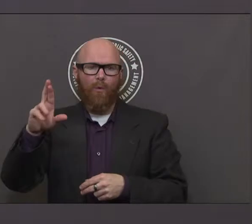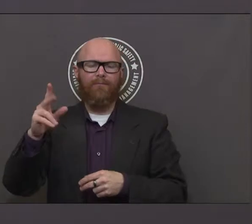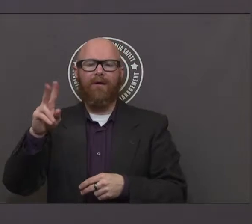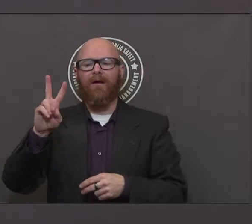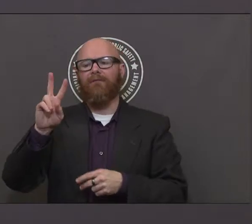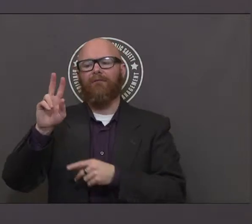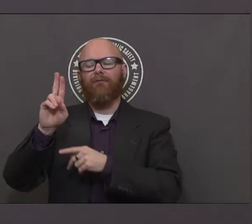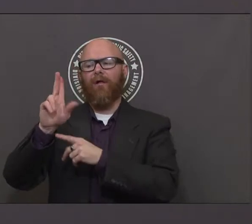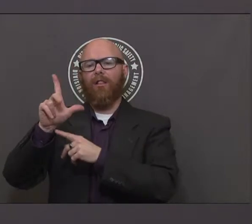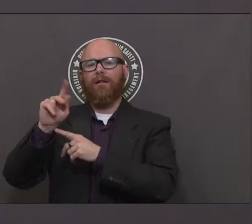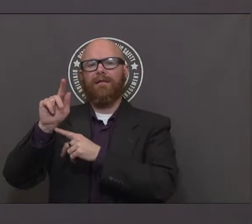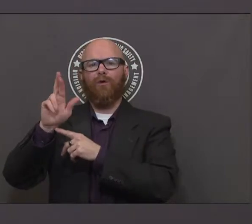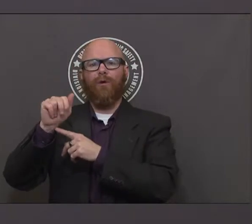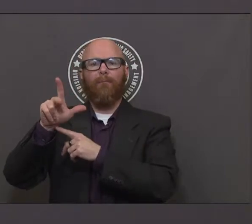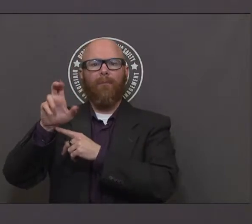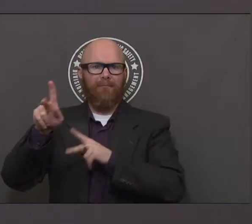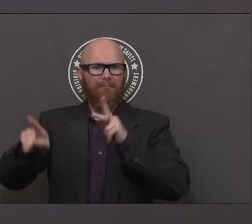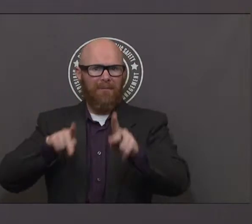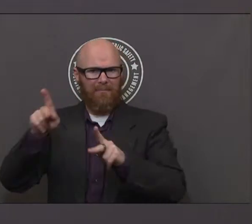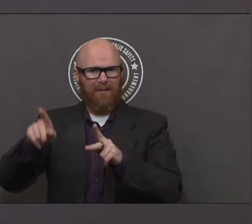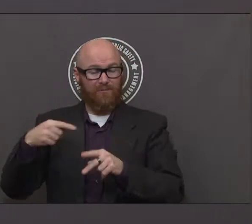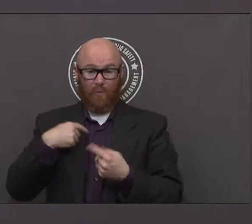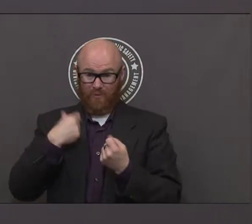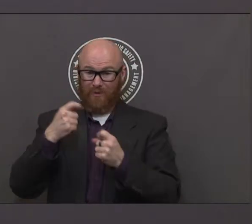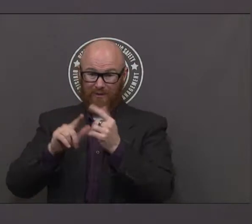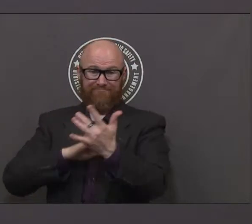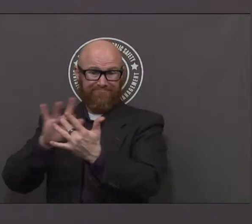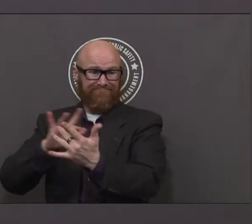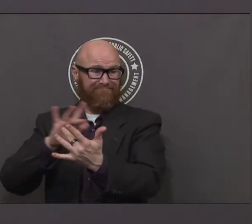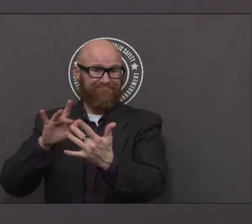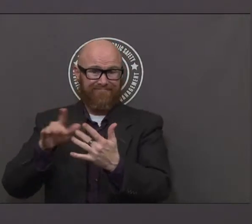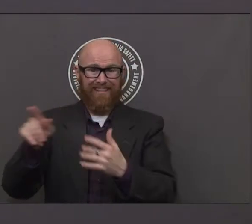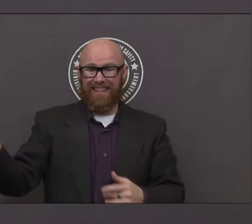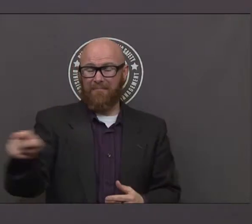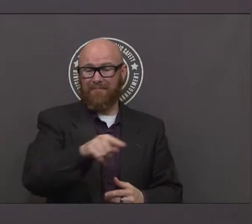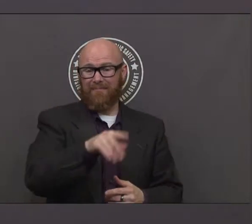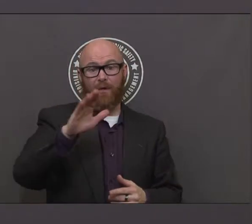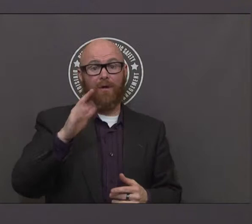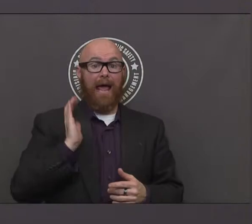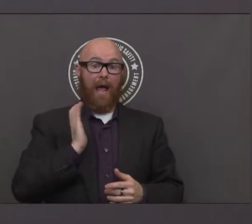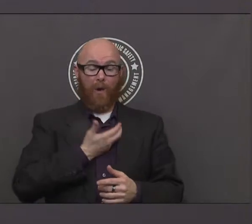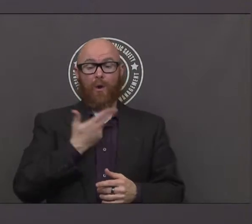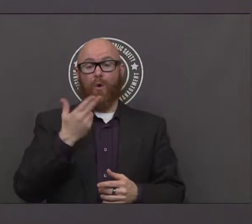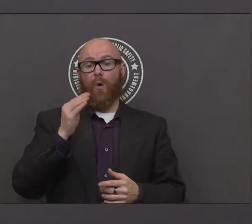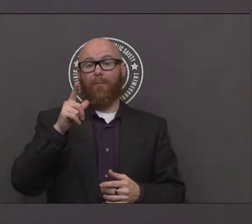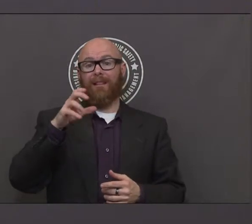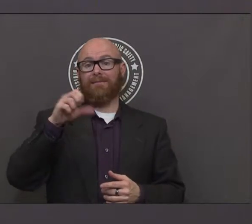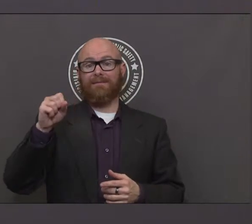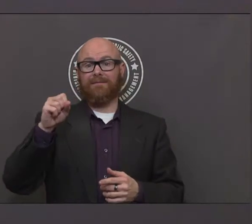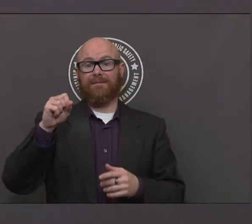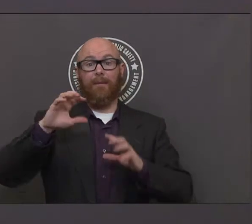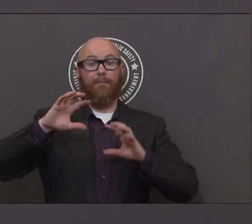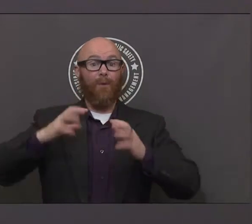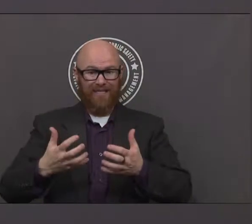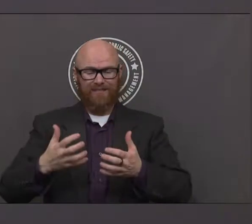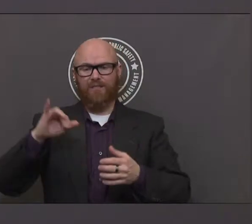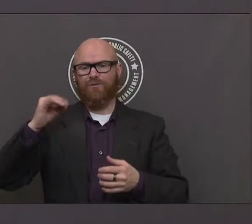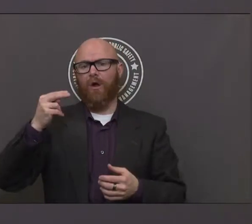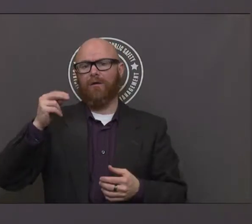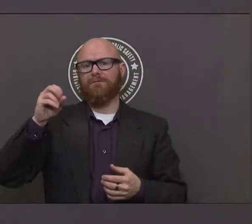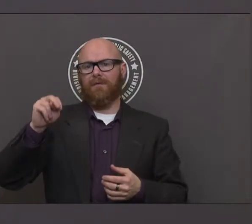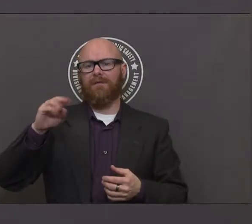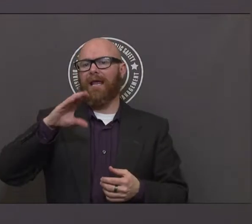to reach out to them and get them the vaccine. I have to say, especially with our homeless population, the Johnson & Johnson vaccine gives us a lot